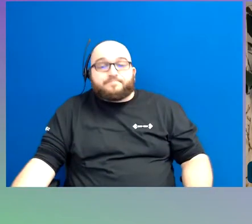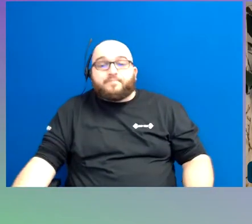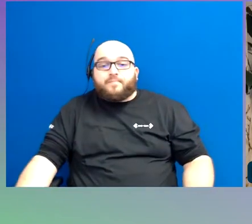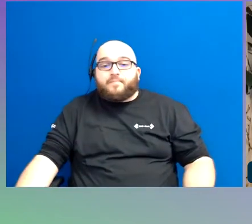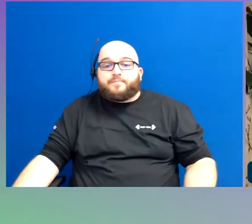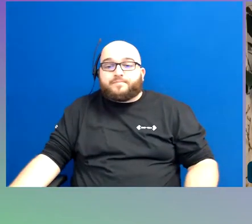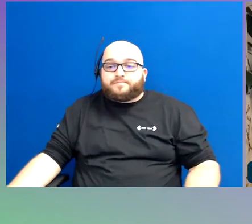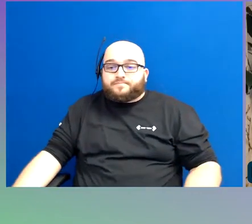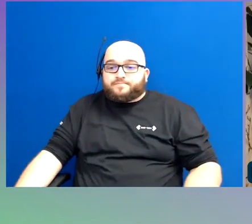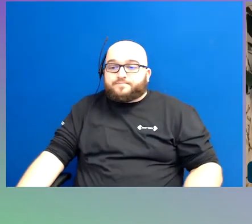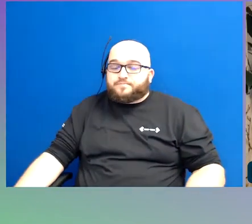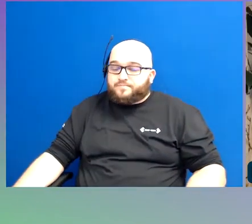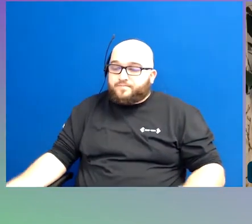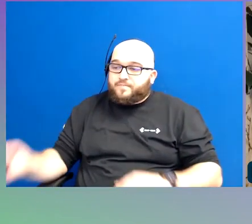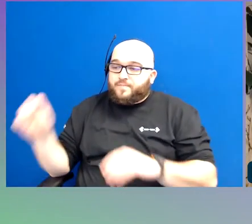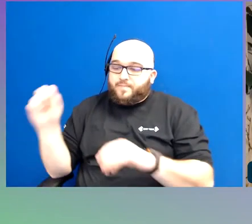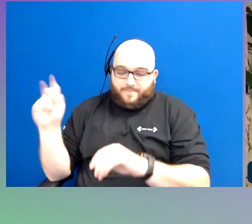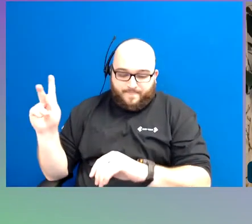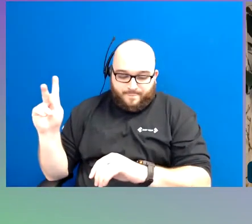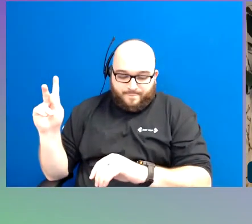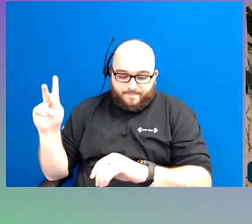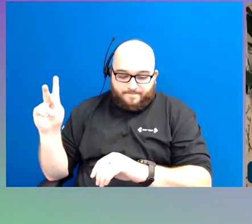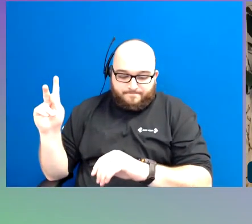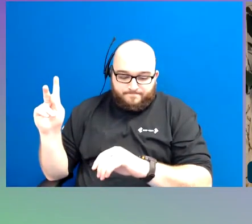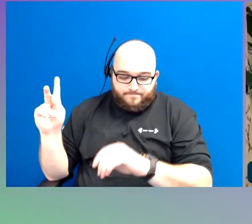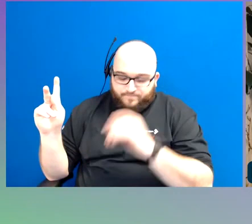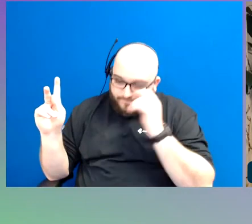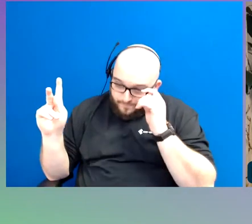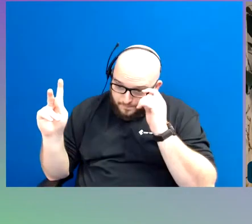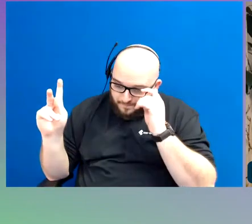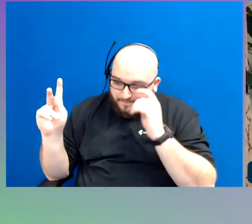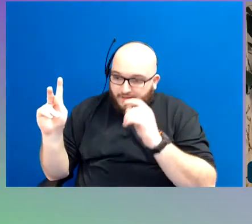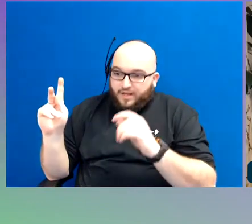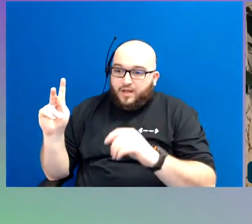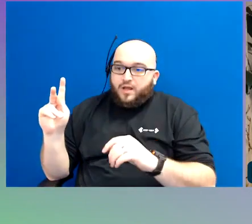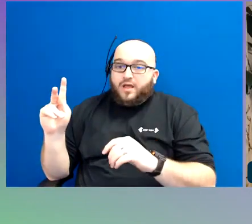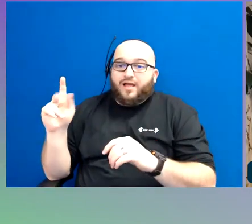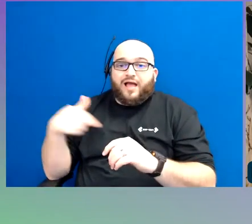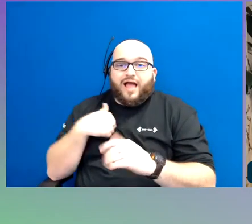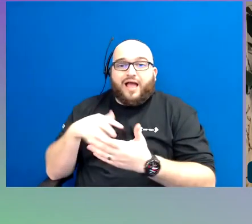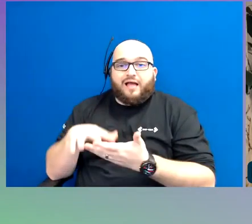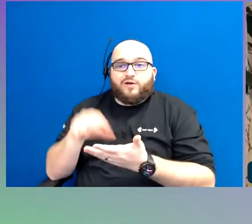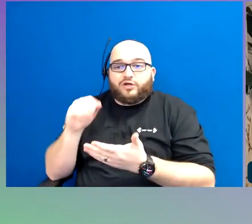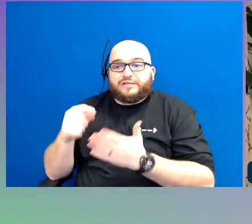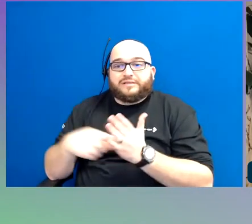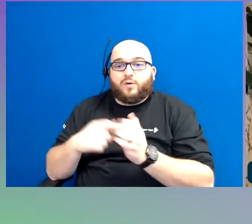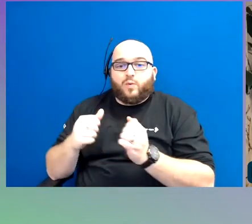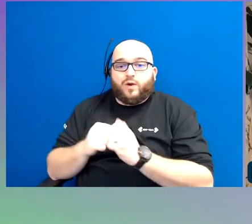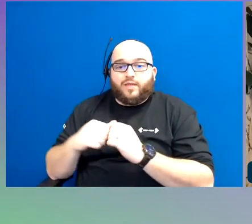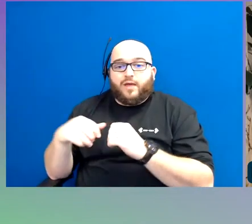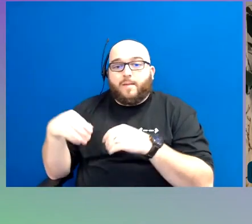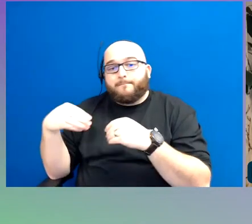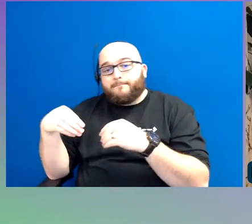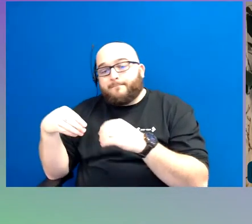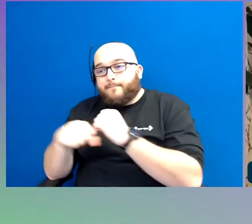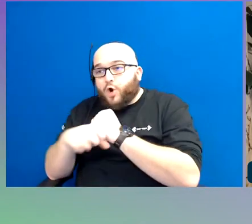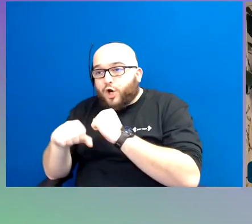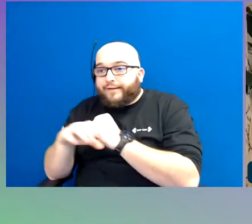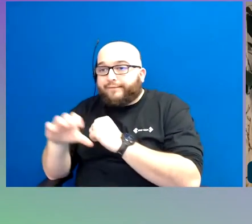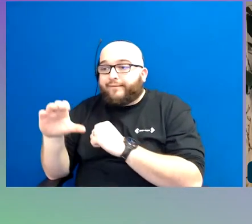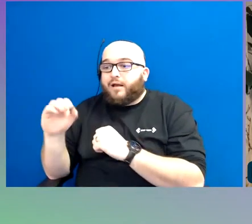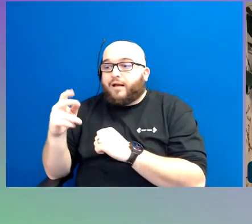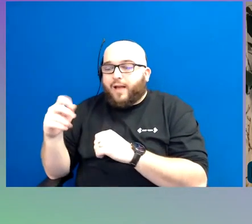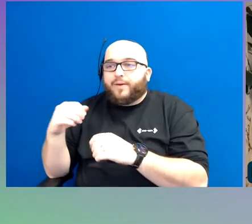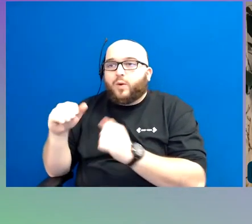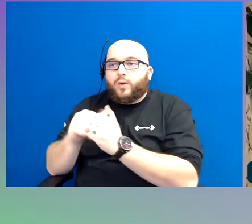Okay. So this person says, I find sometimes with marketing and copy, especially in newsletters, a